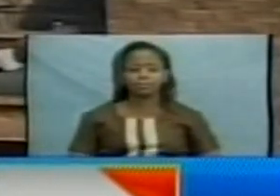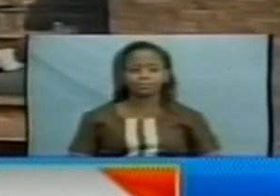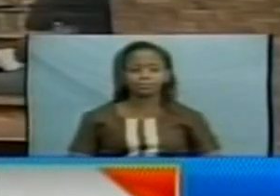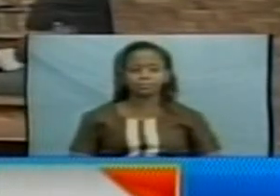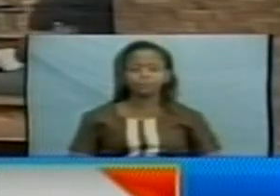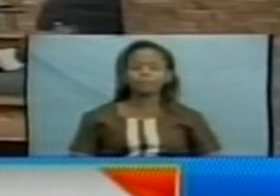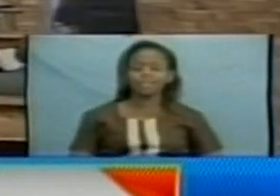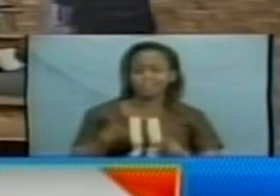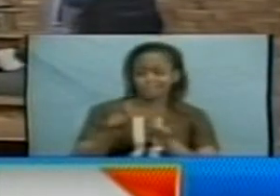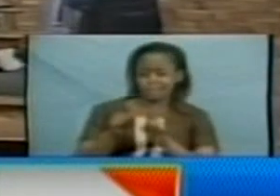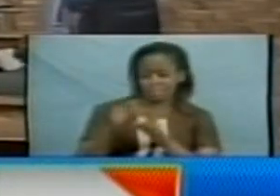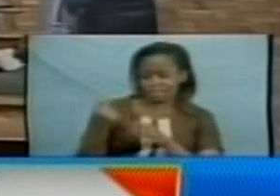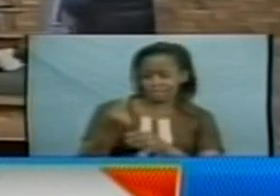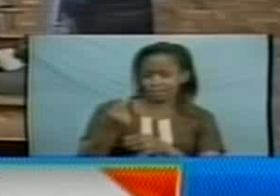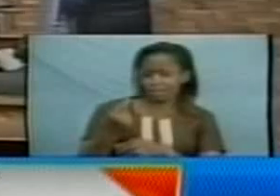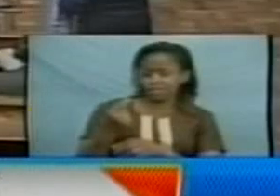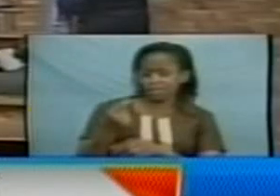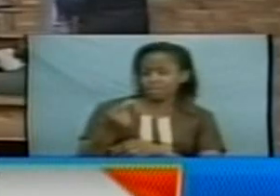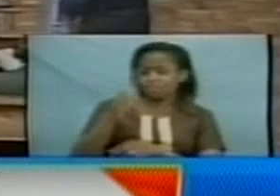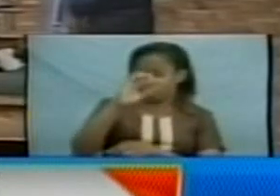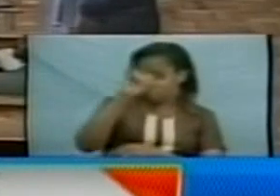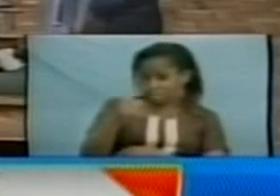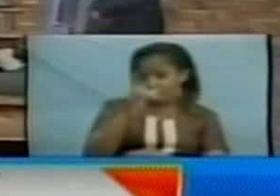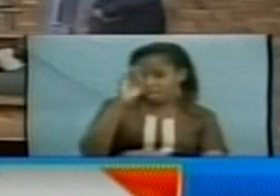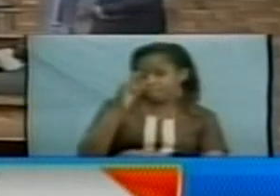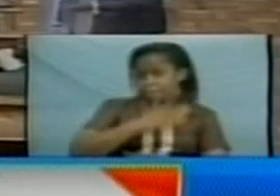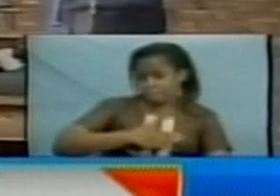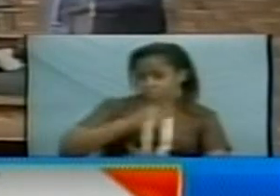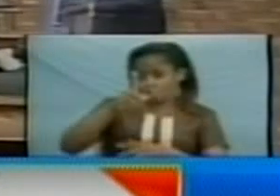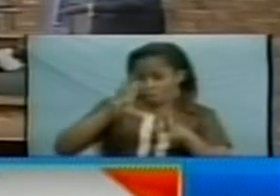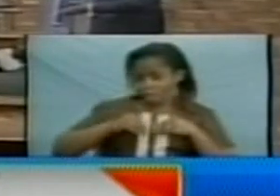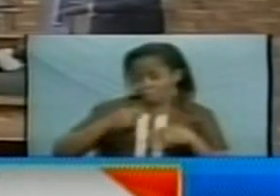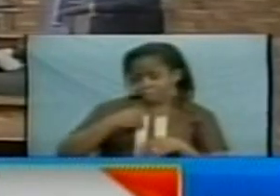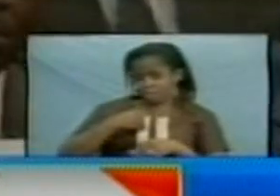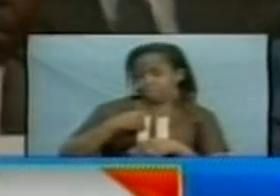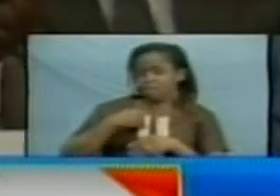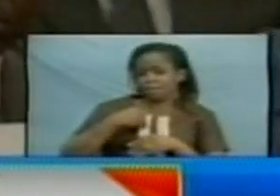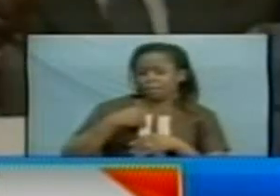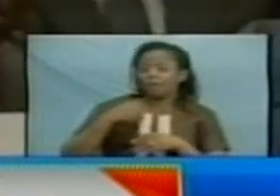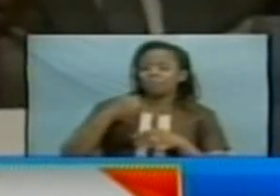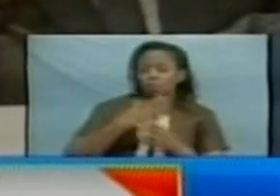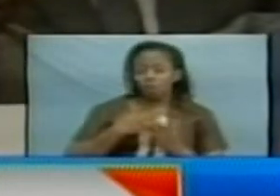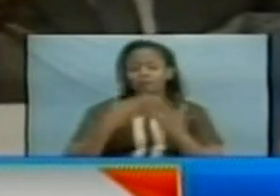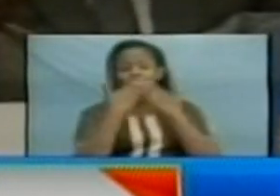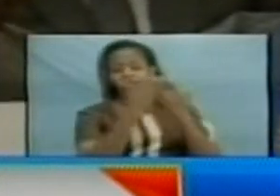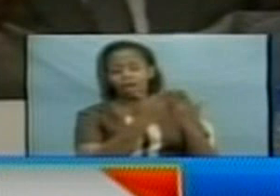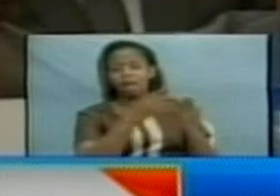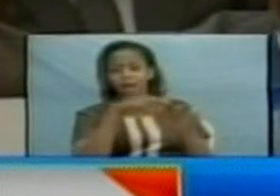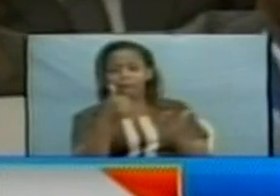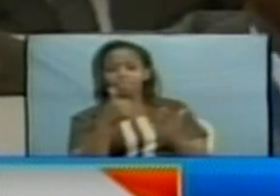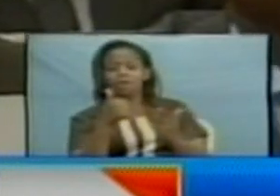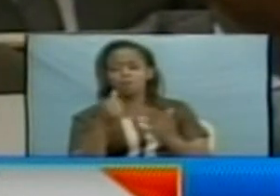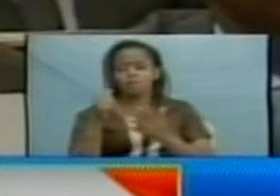I am reminded, Chief Justice, if I have your permission still, to thank my colleagues. I thought I had already done that,